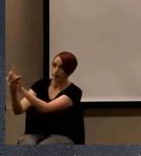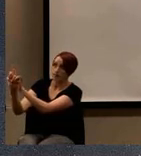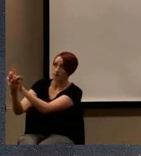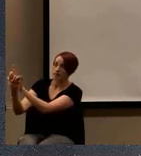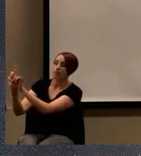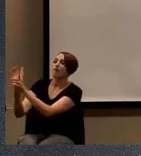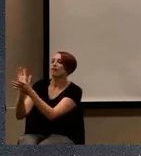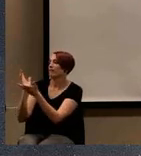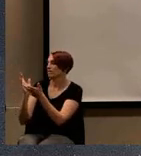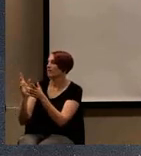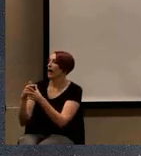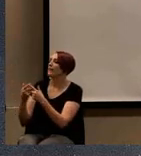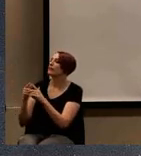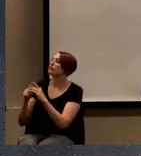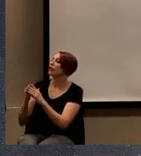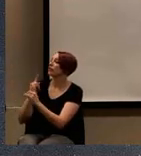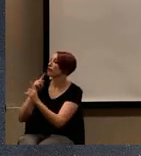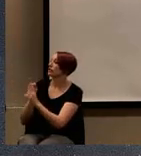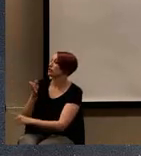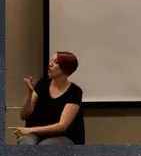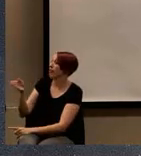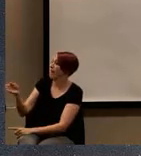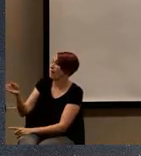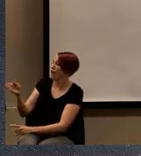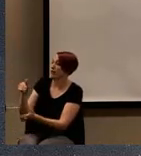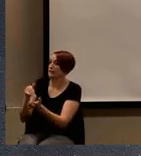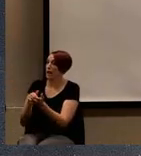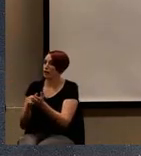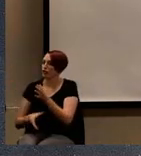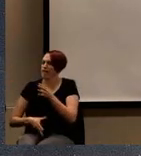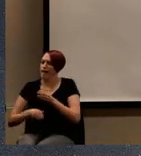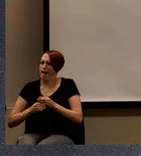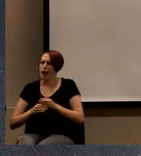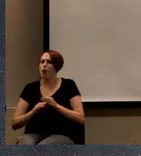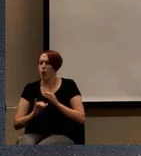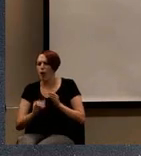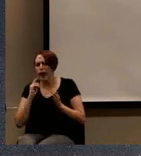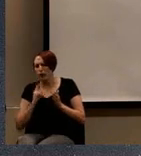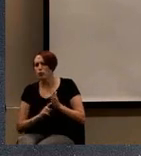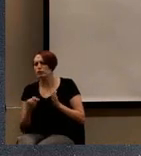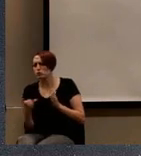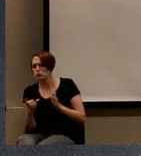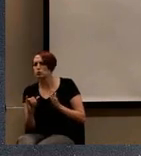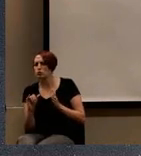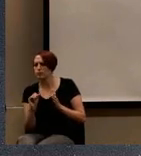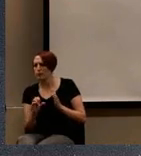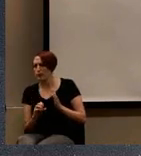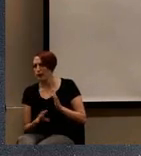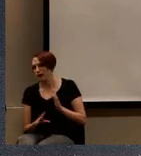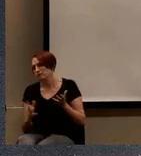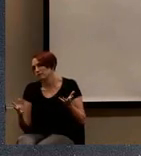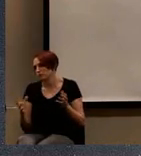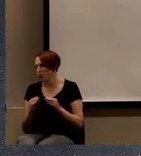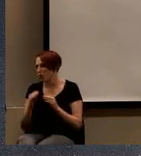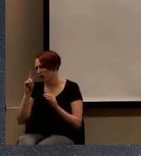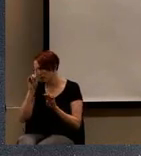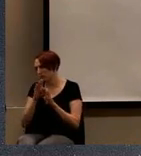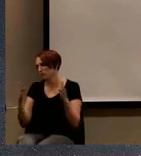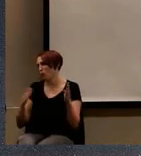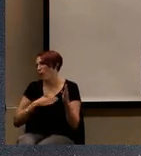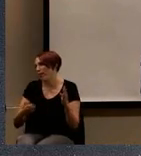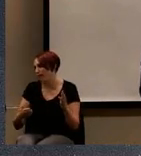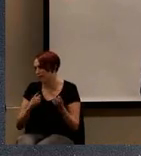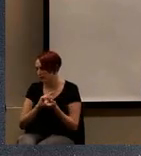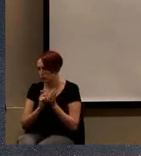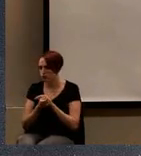the family member and the healthcare provider kind of playing off of each other a little bit. And then it's best to have